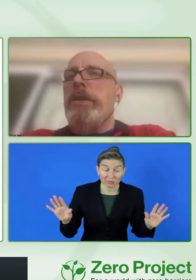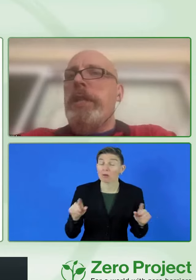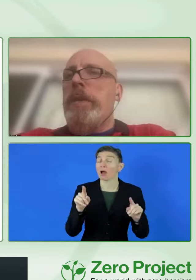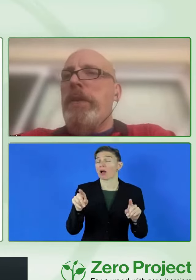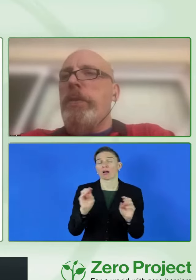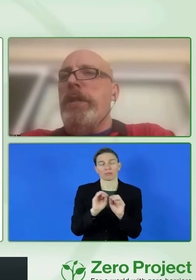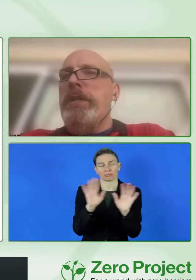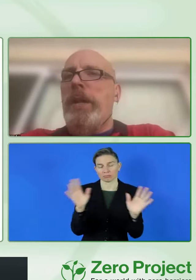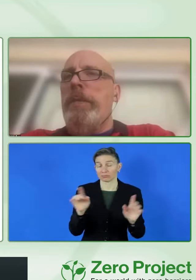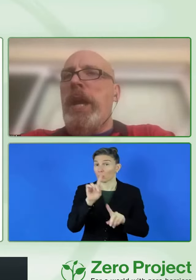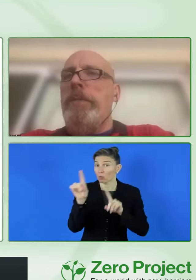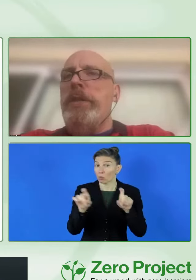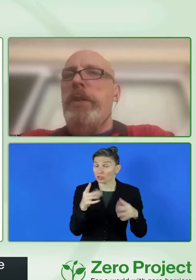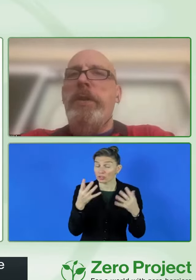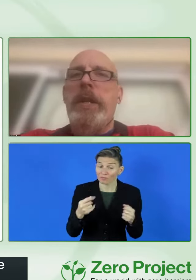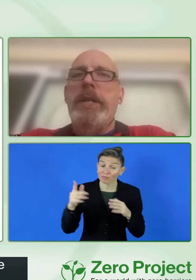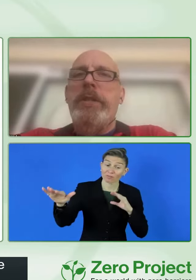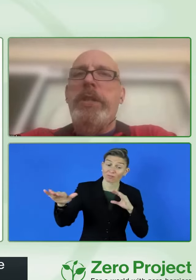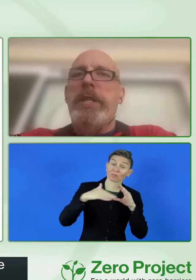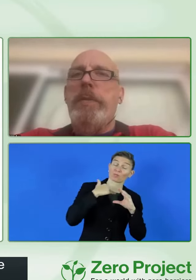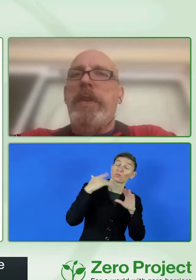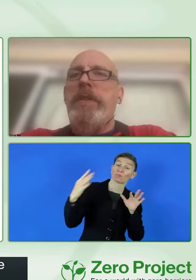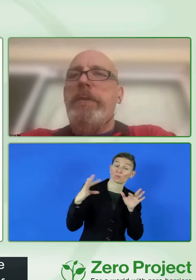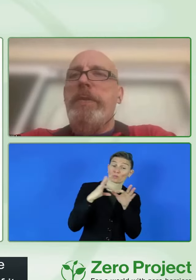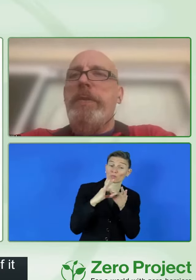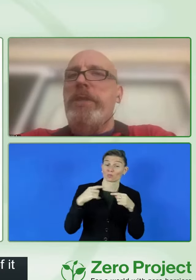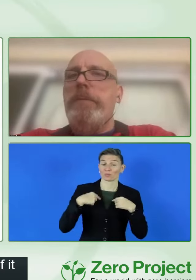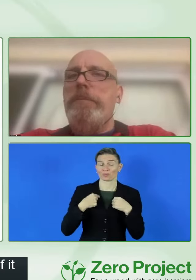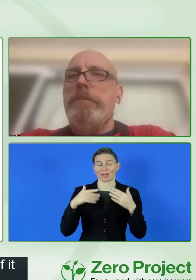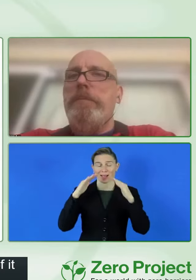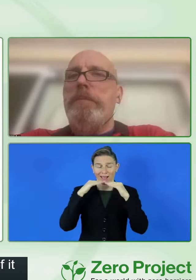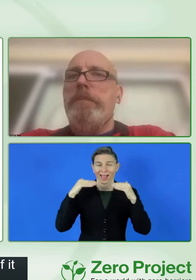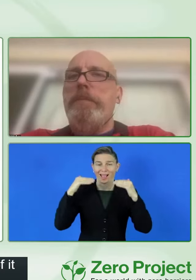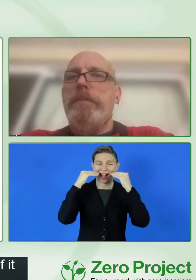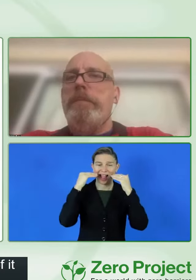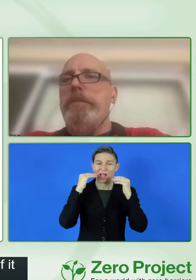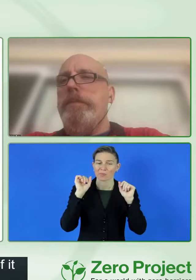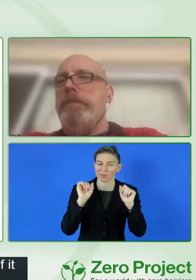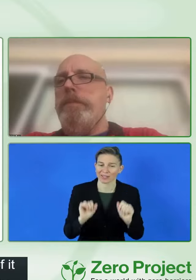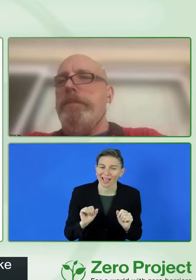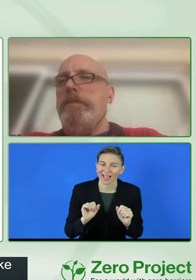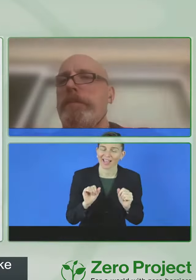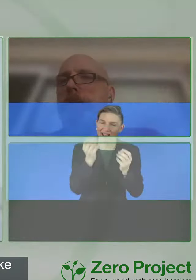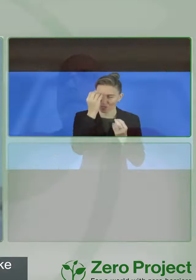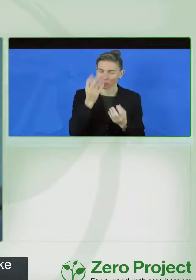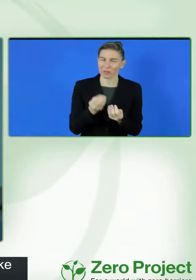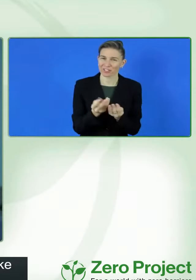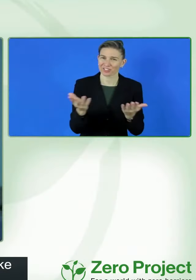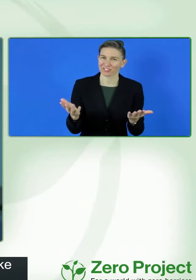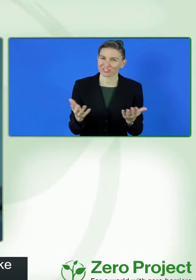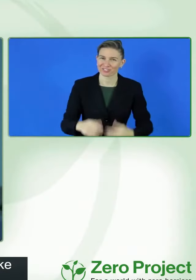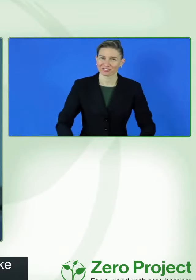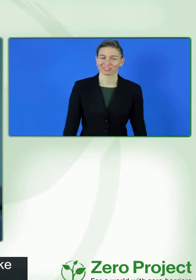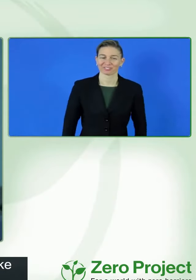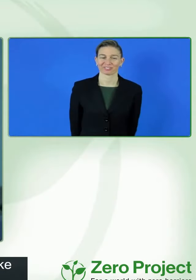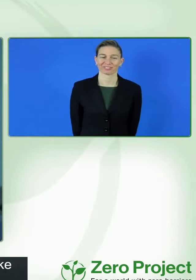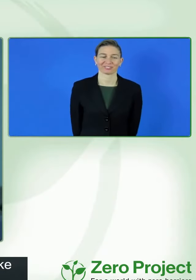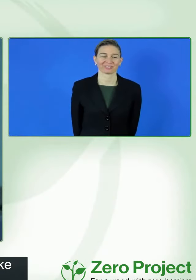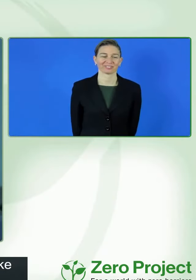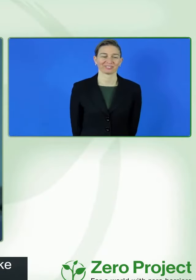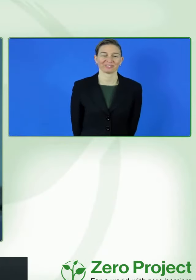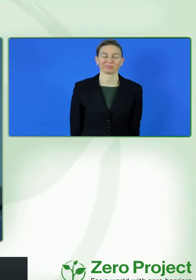to email me and contact me afterwards, I'll be happy to share some of our information. Thank you very much.